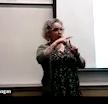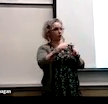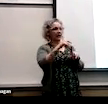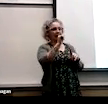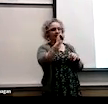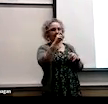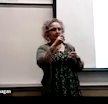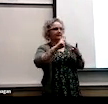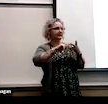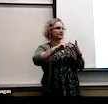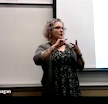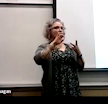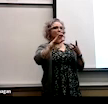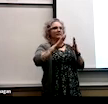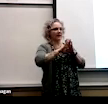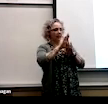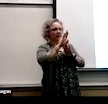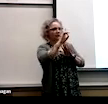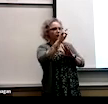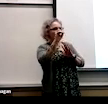who are technologically dependent for care.